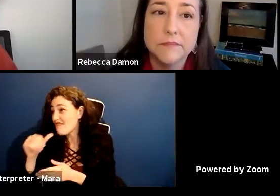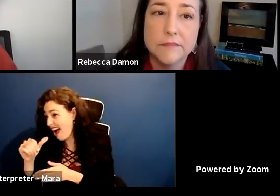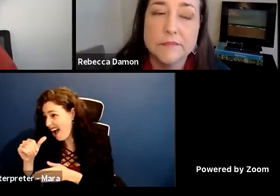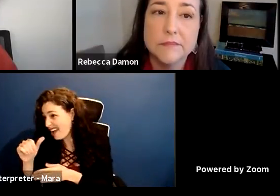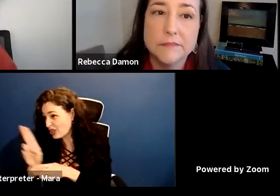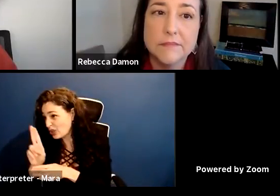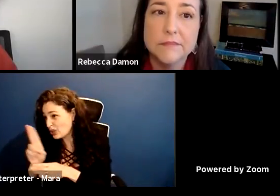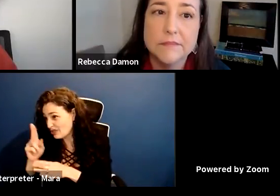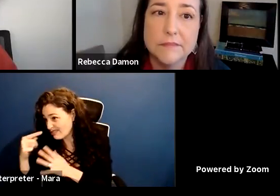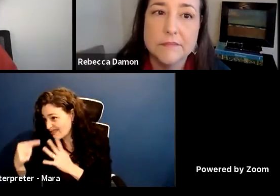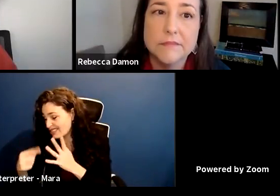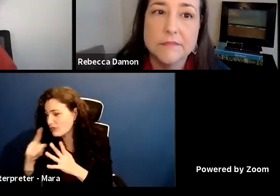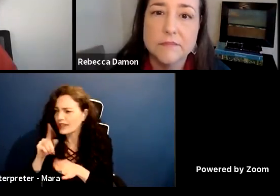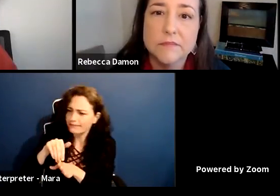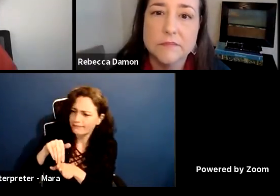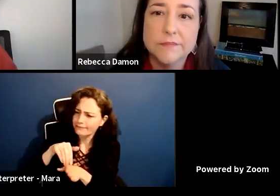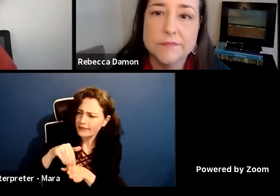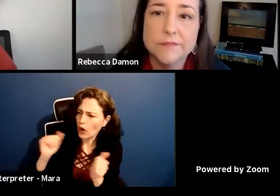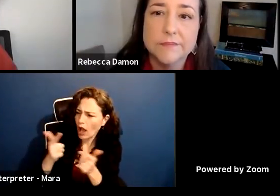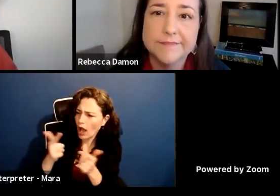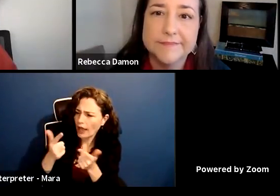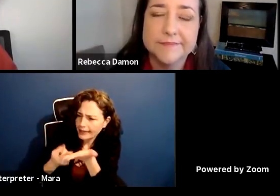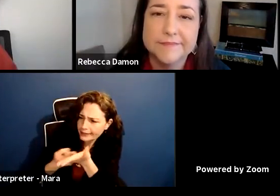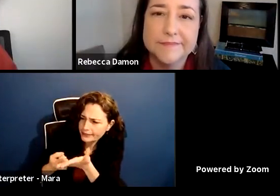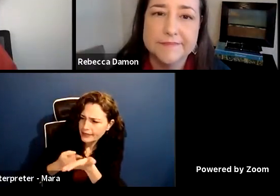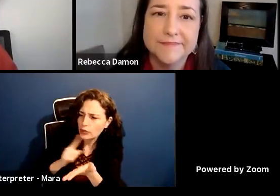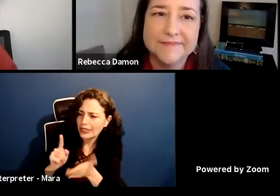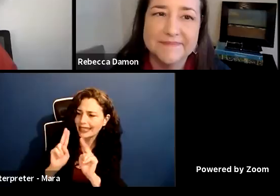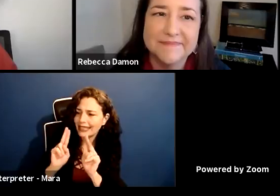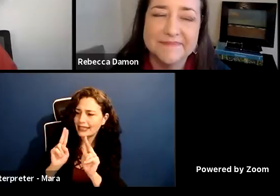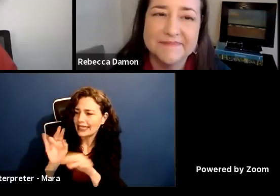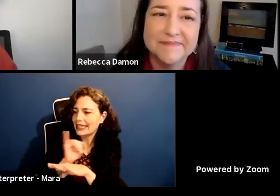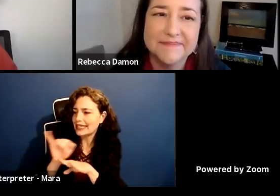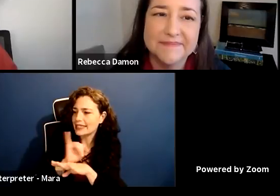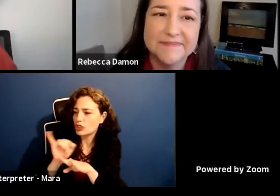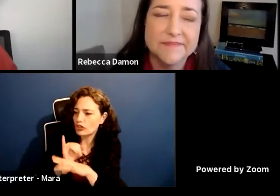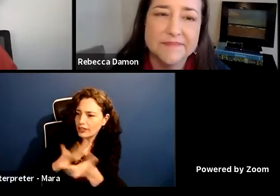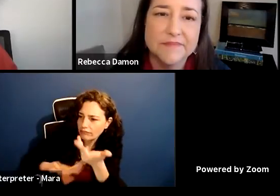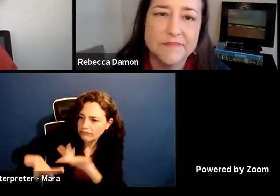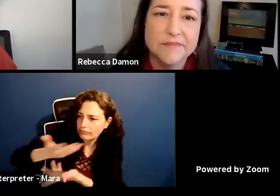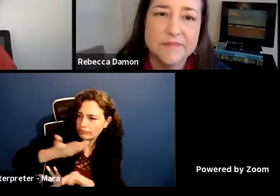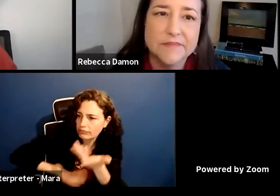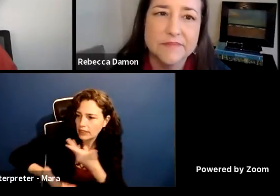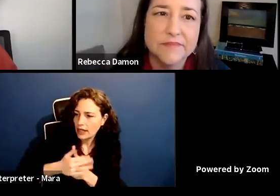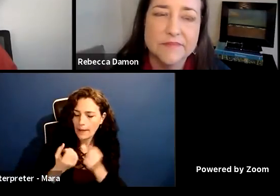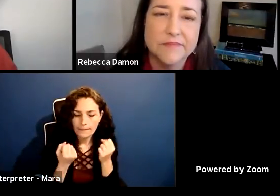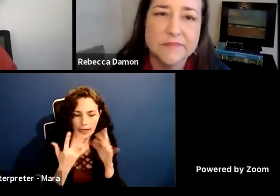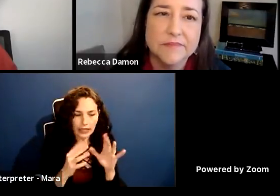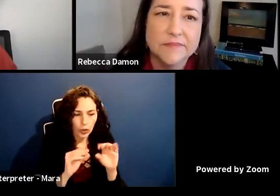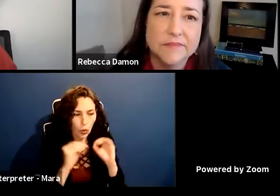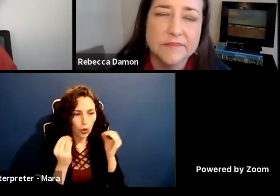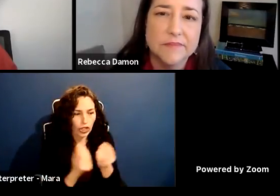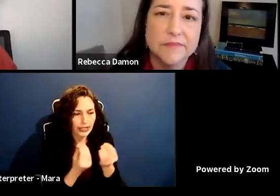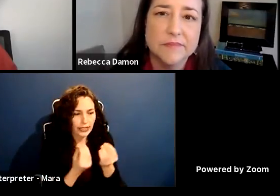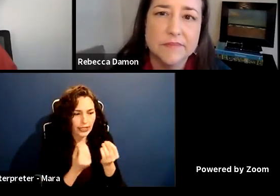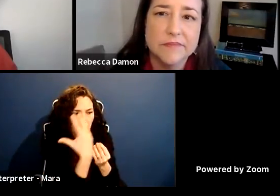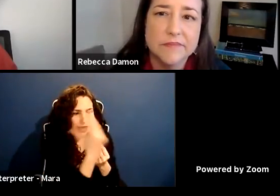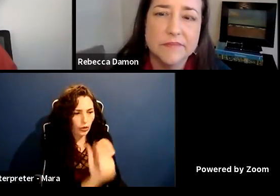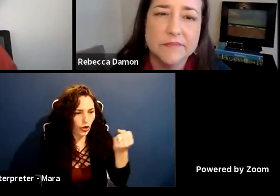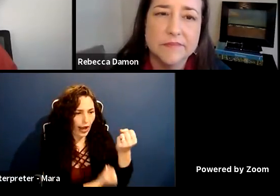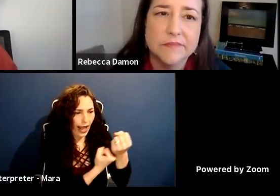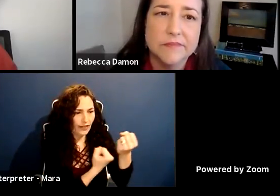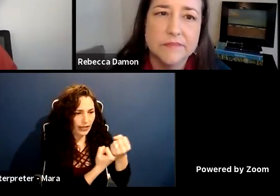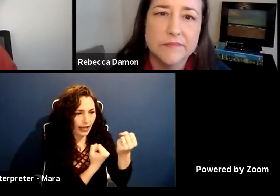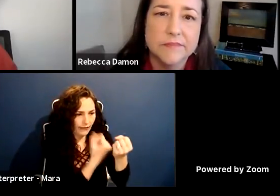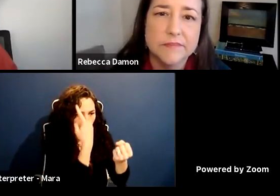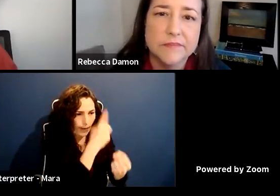really like an industry trade group. You know, there are a lot of organizations out there that advocate on behalf of its members, and the BSC advocates